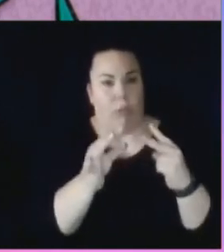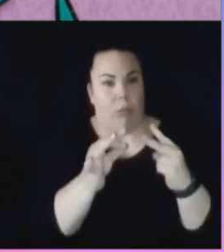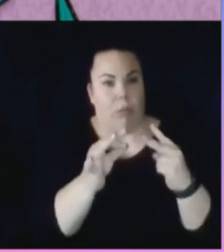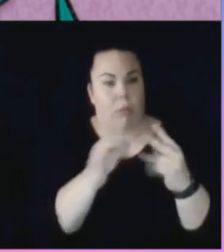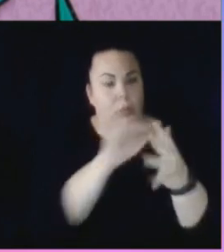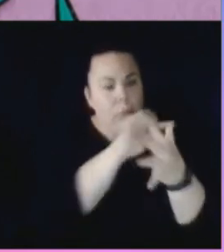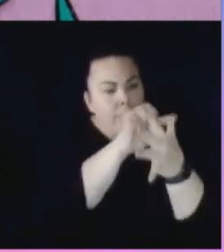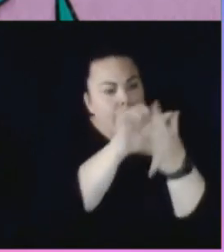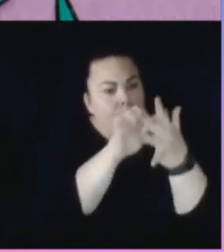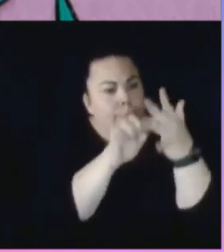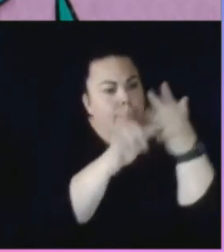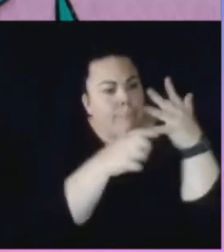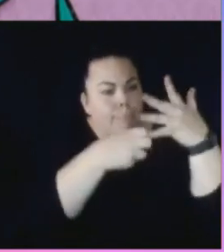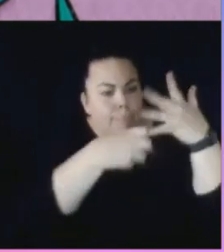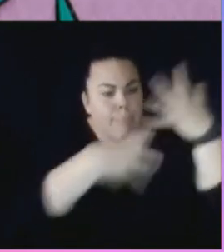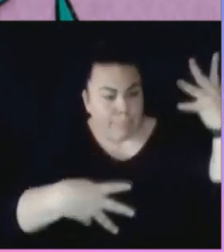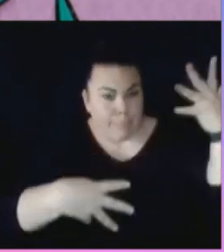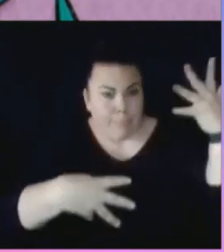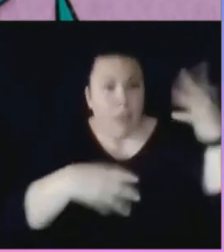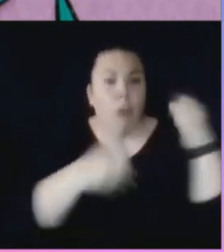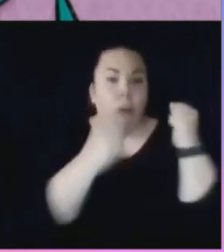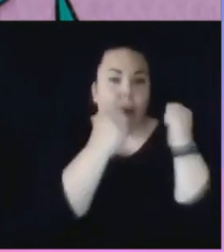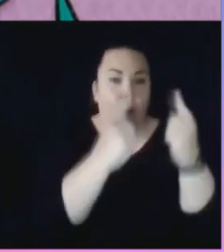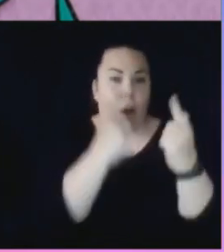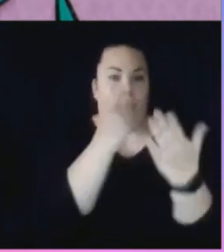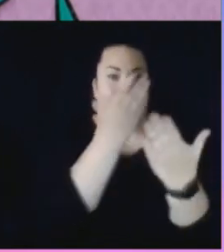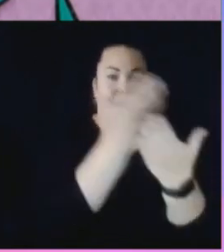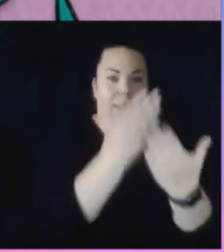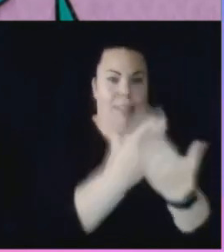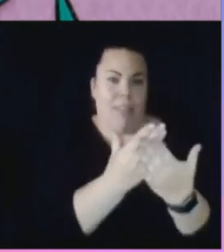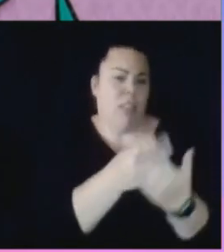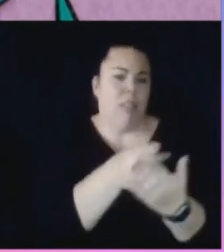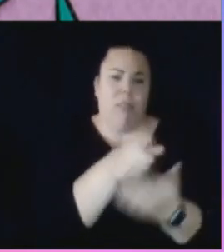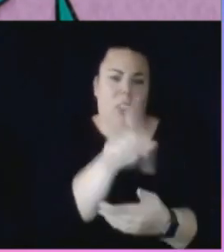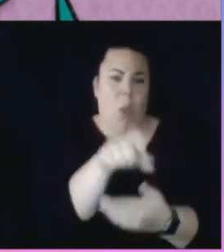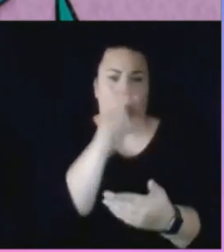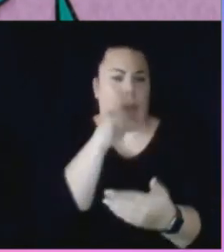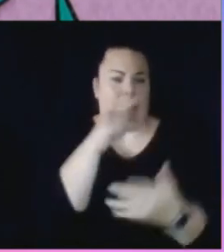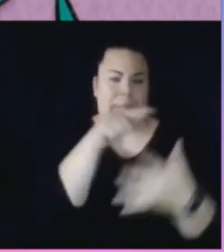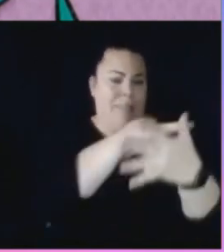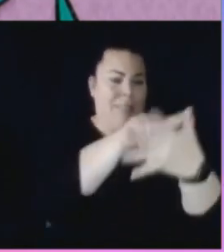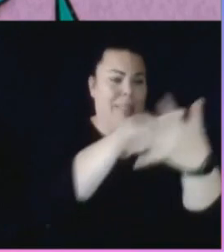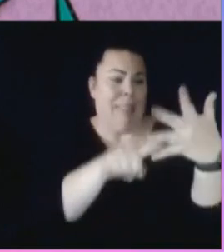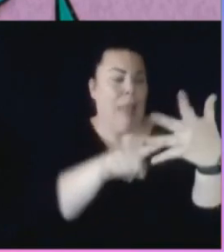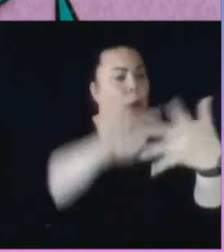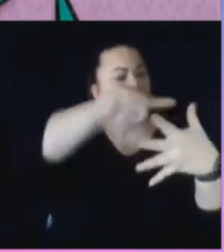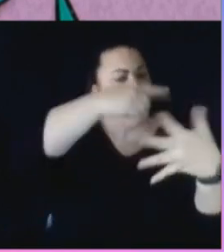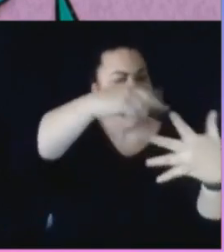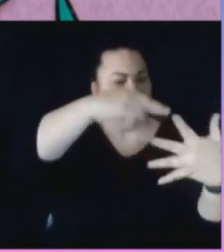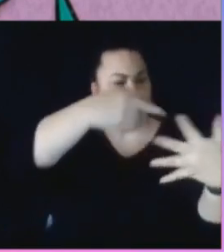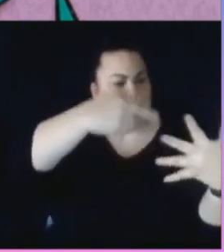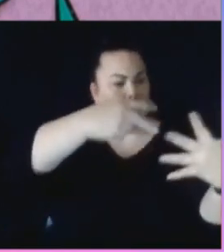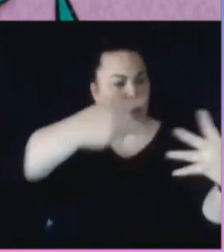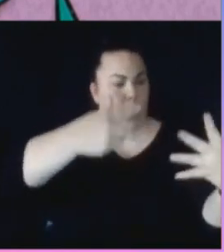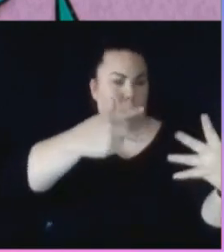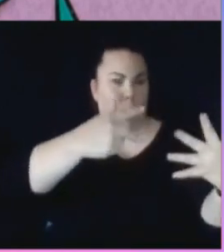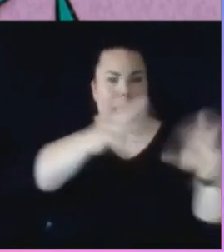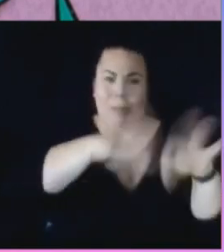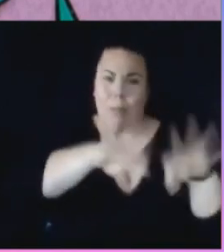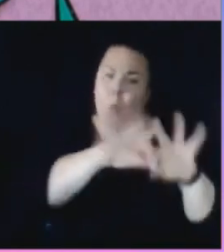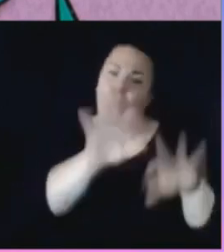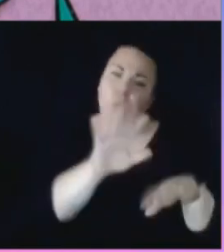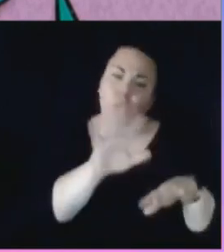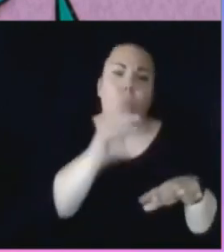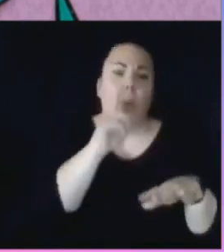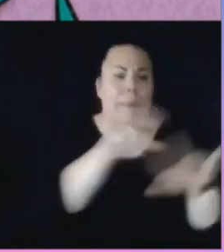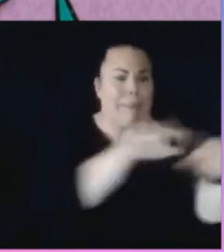genders are equally valid and where we don't have to have hierarchies that place masculinity over femininity, cisness over transness,